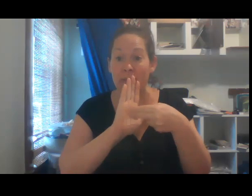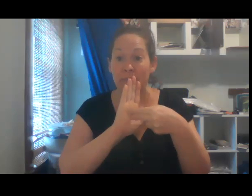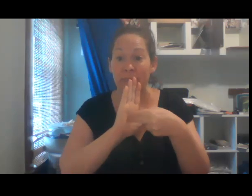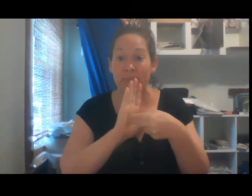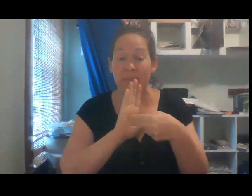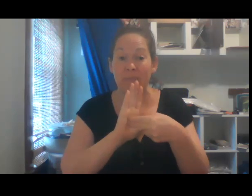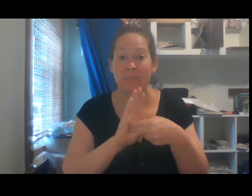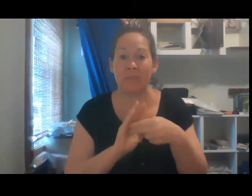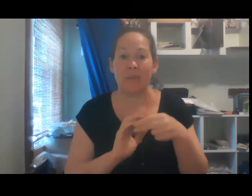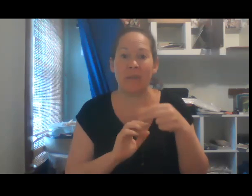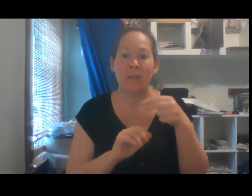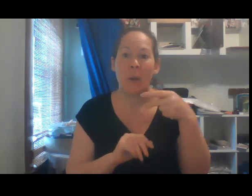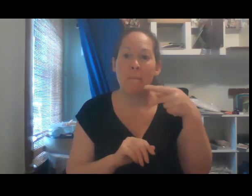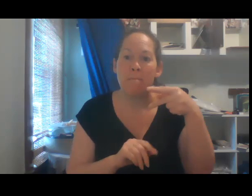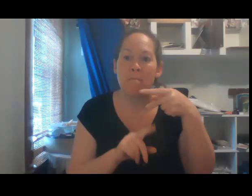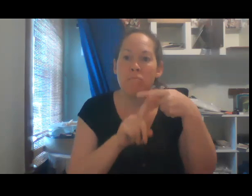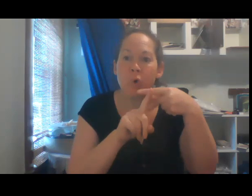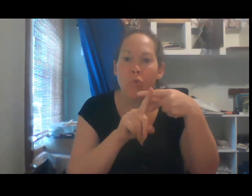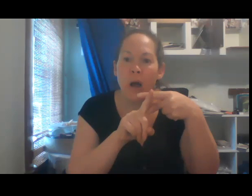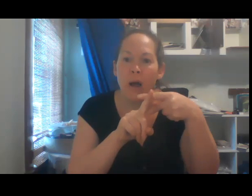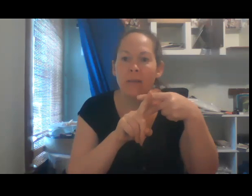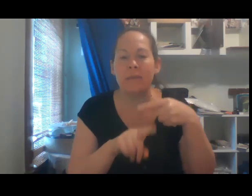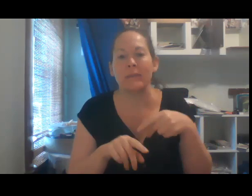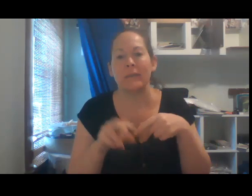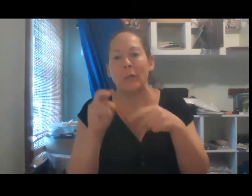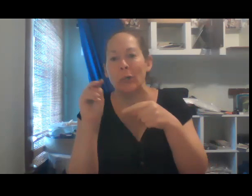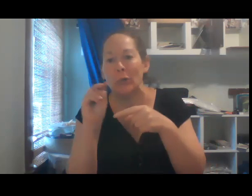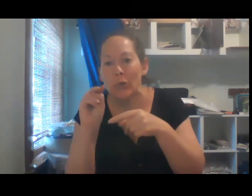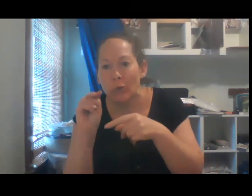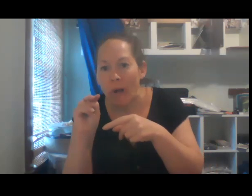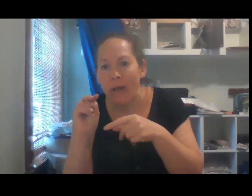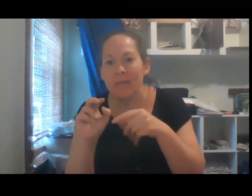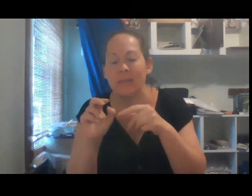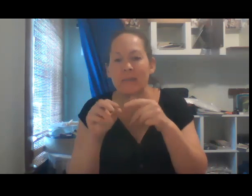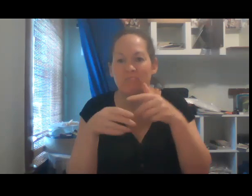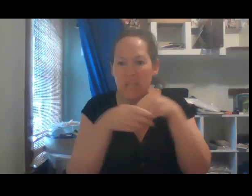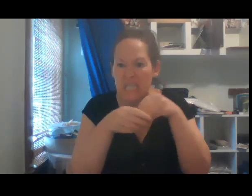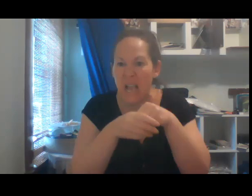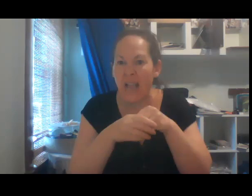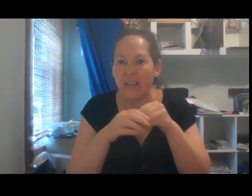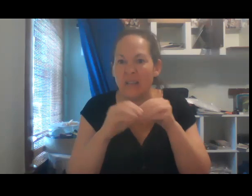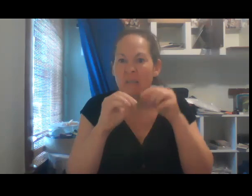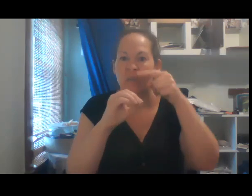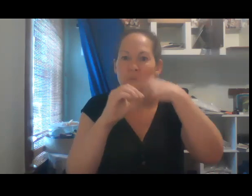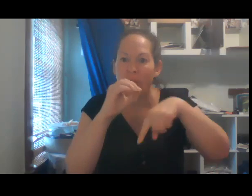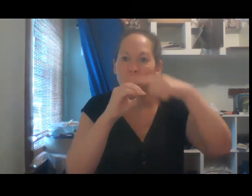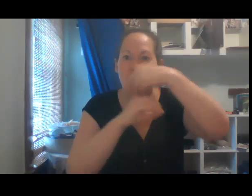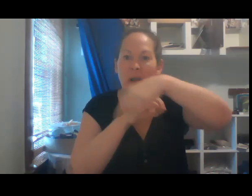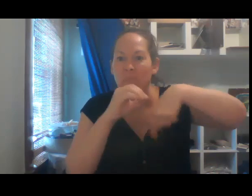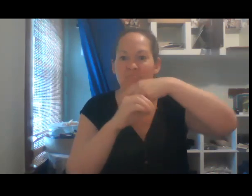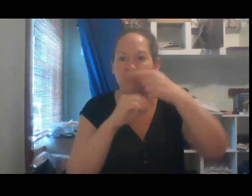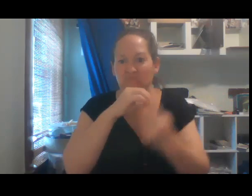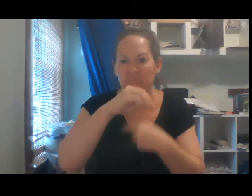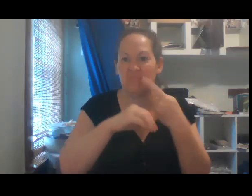the protons and the neutrons, let's see, I guess I'll use colors for those. We'll make